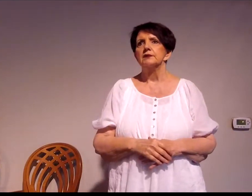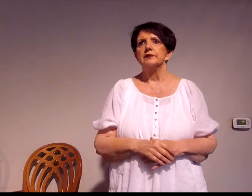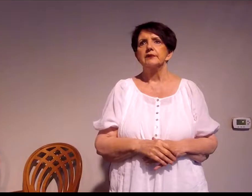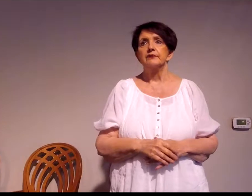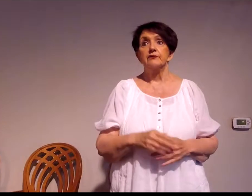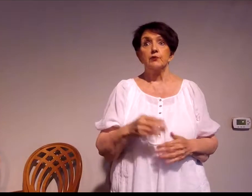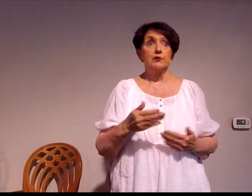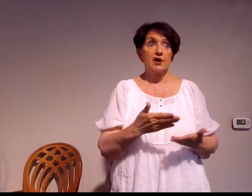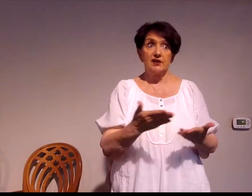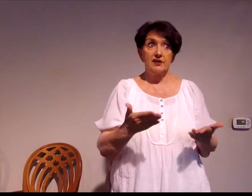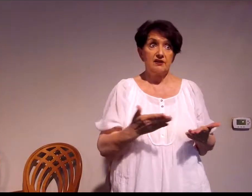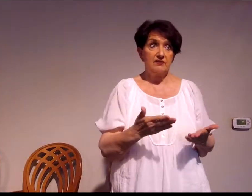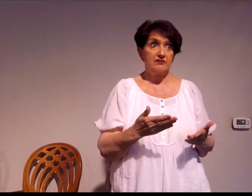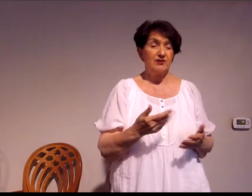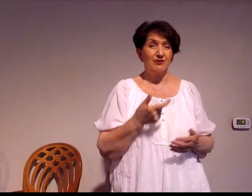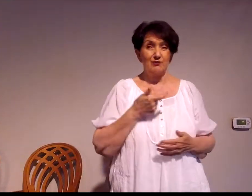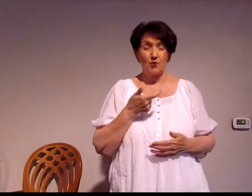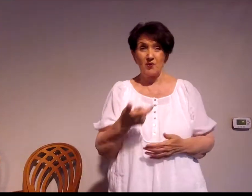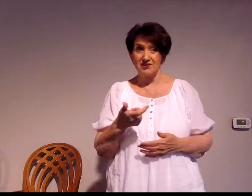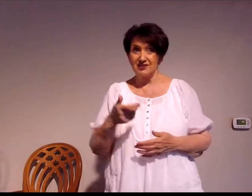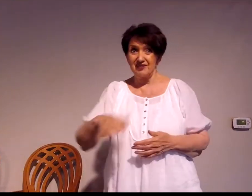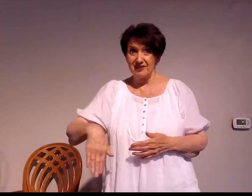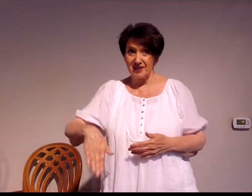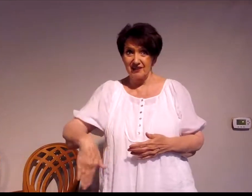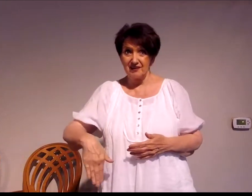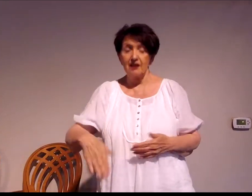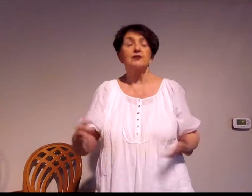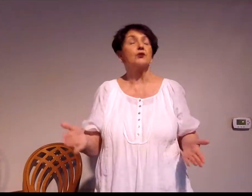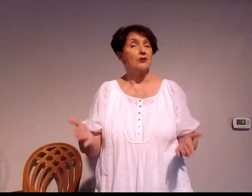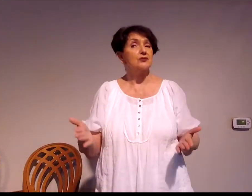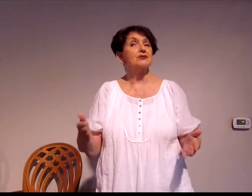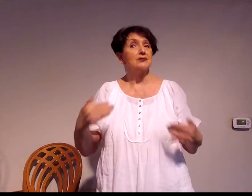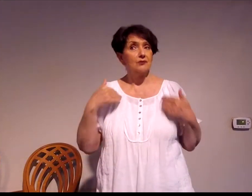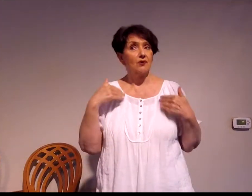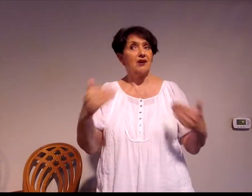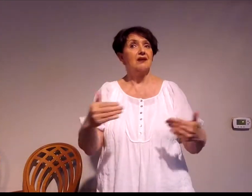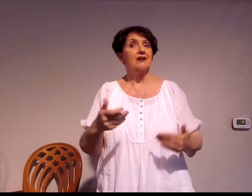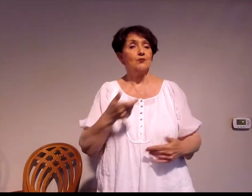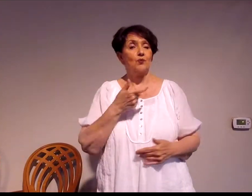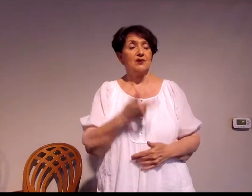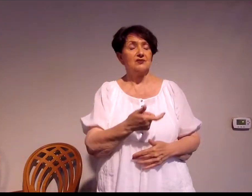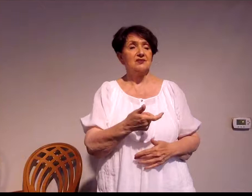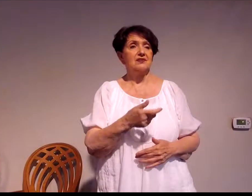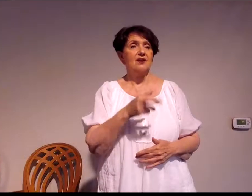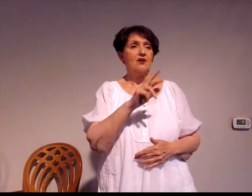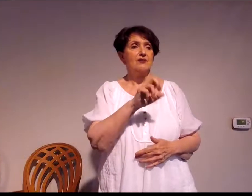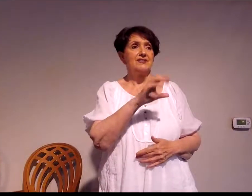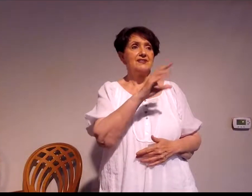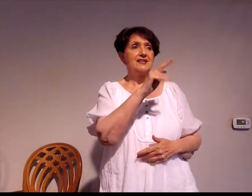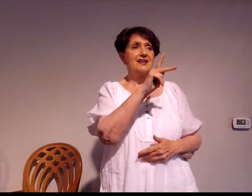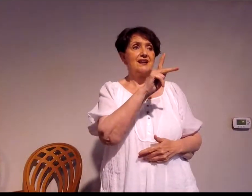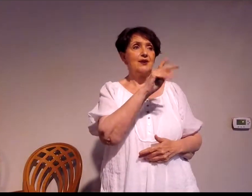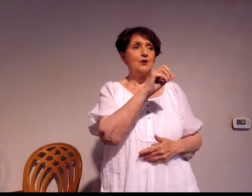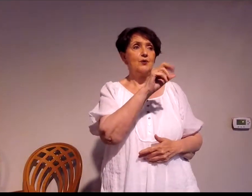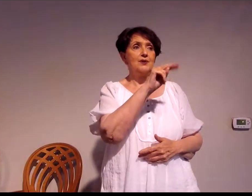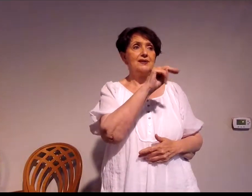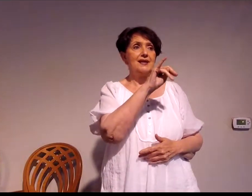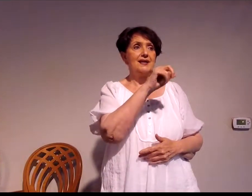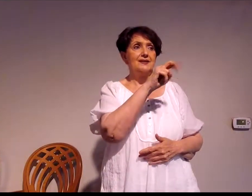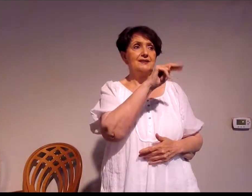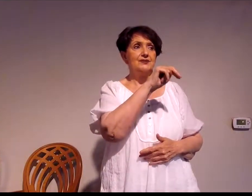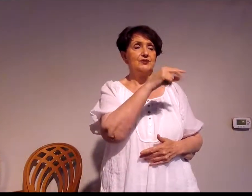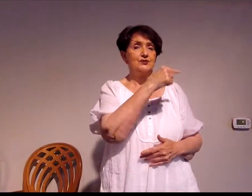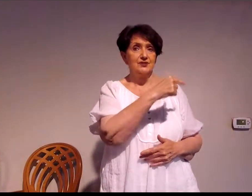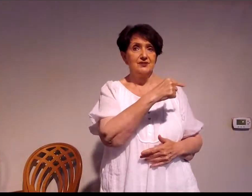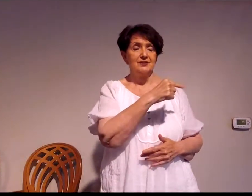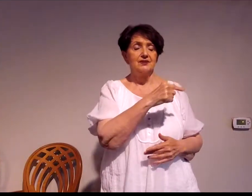weren't here and you haven't watched it, I really encourage you to watch it. And she talked about the reckoning. And so today we're moving